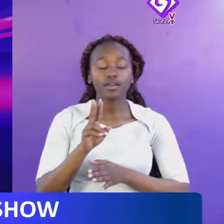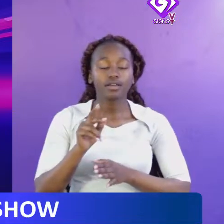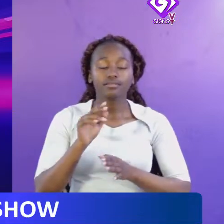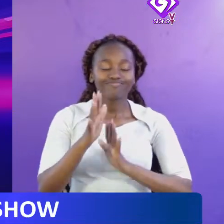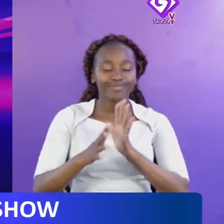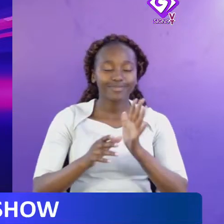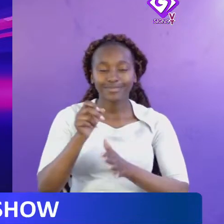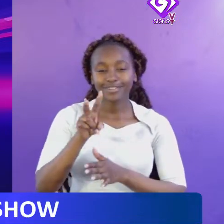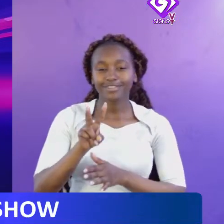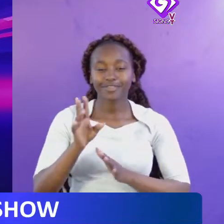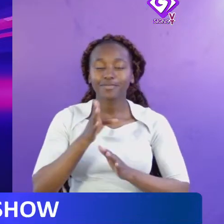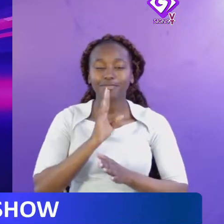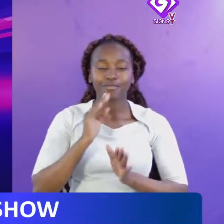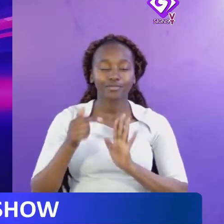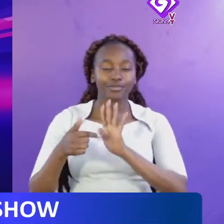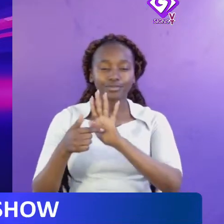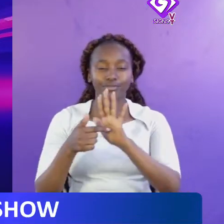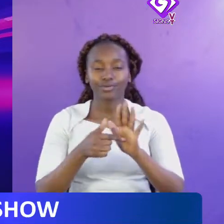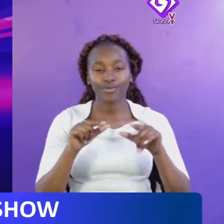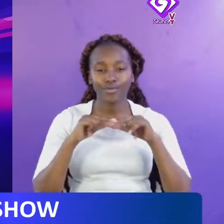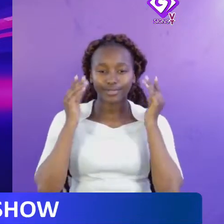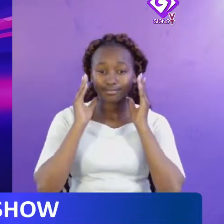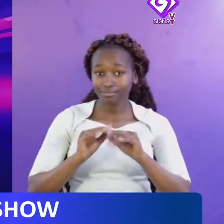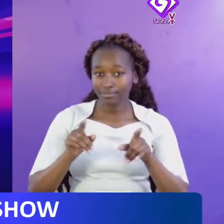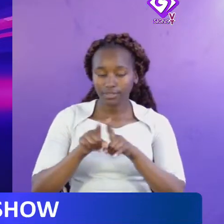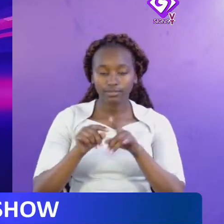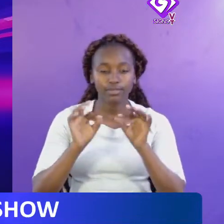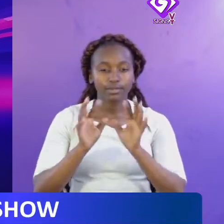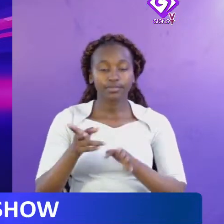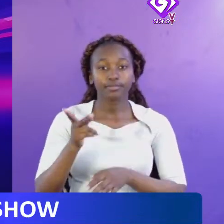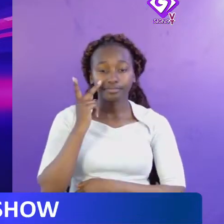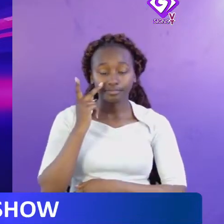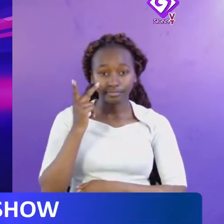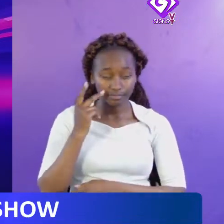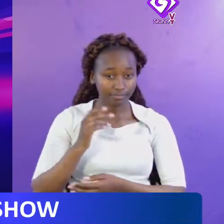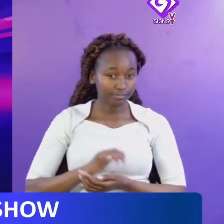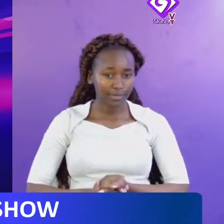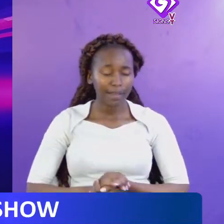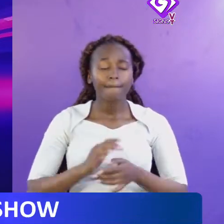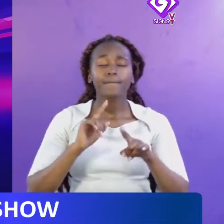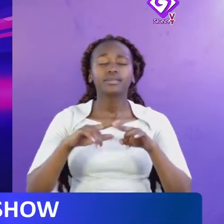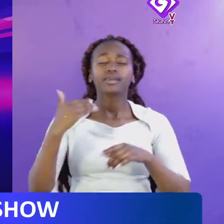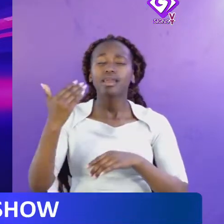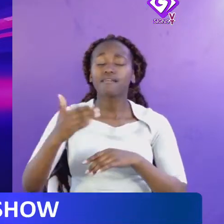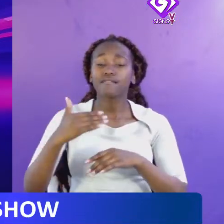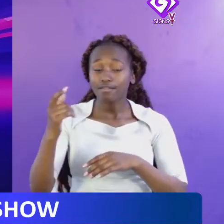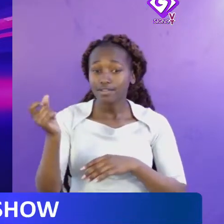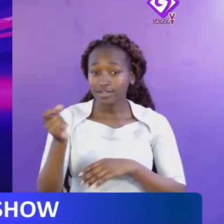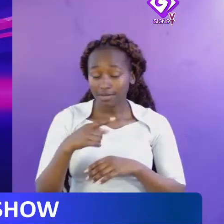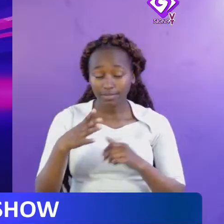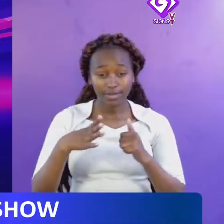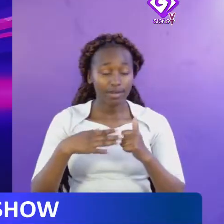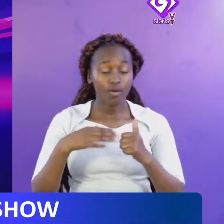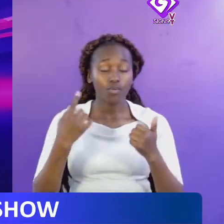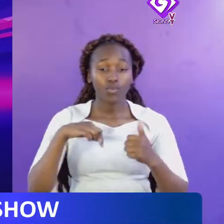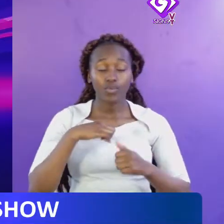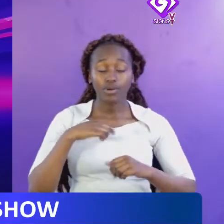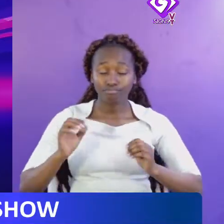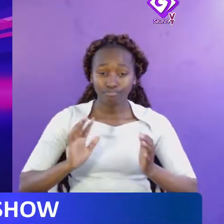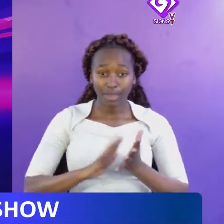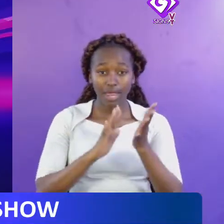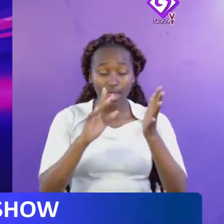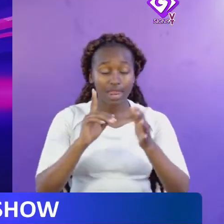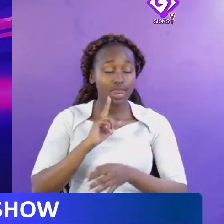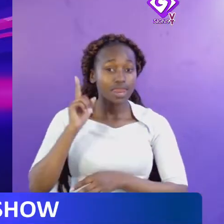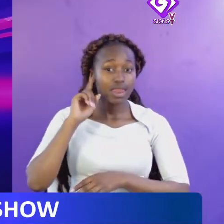sign language interpreter this morning is Esther Kendi. Now, every other September, the world celebrates what is called Deaf Awareness Month. And here